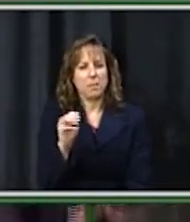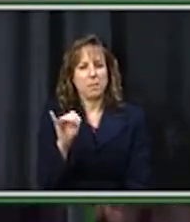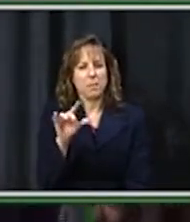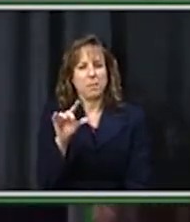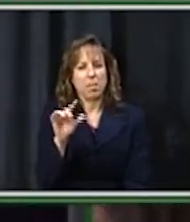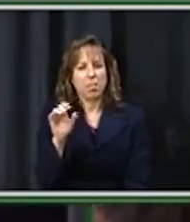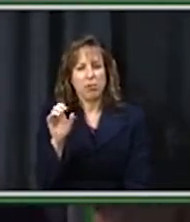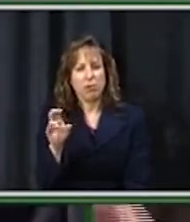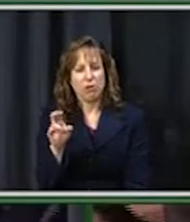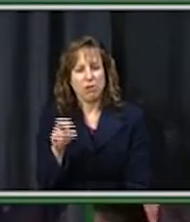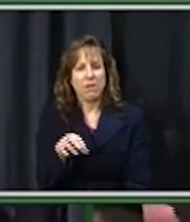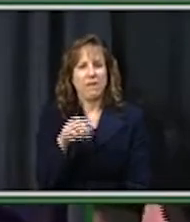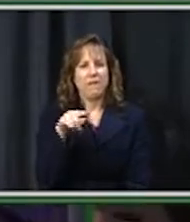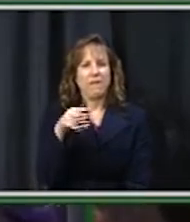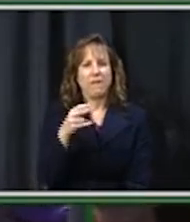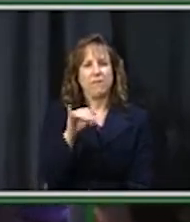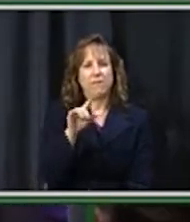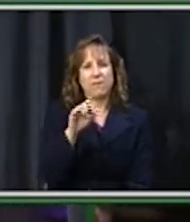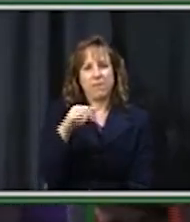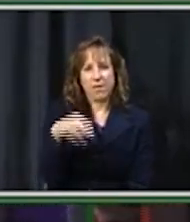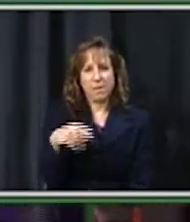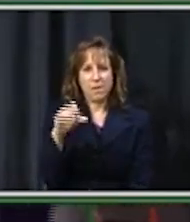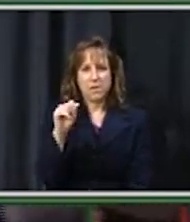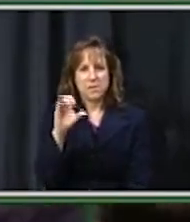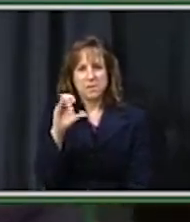Philip Scully.